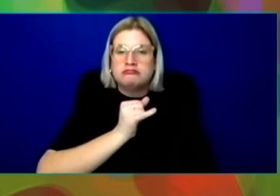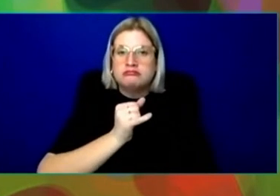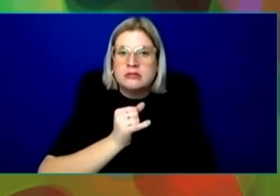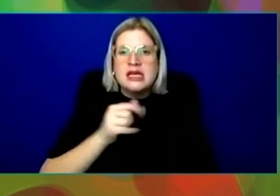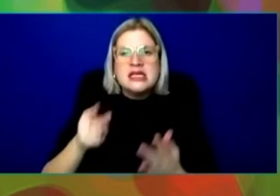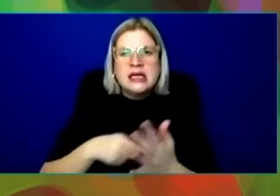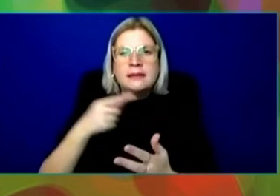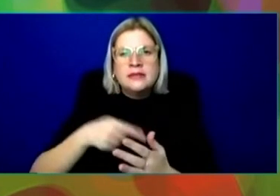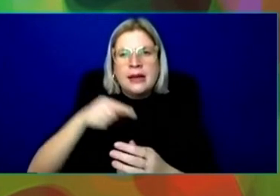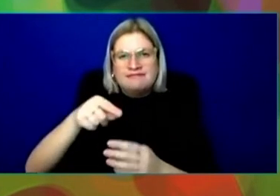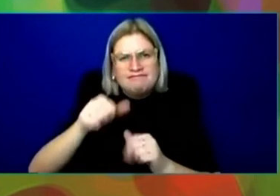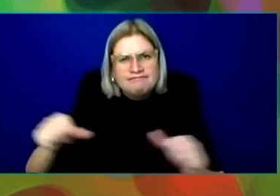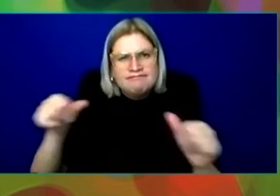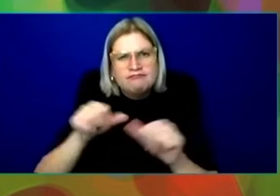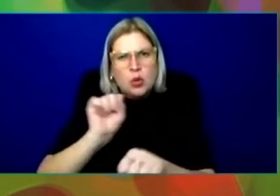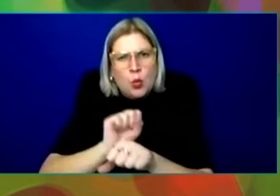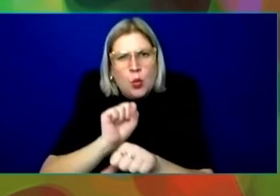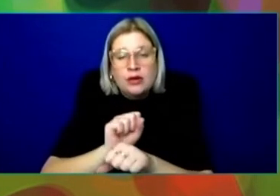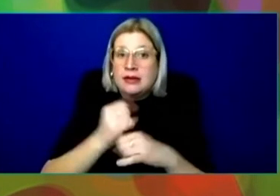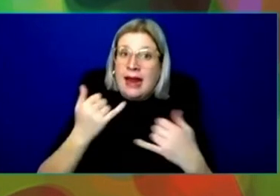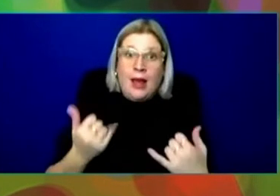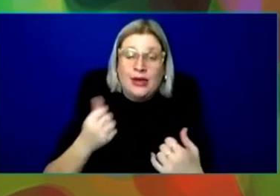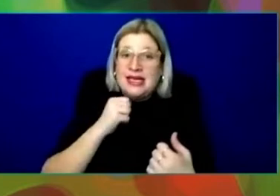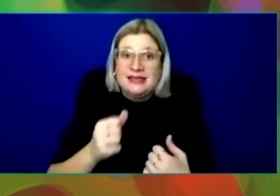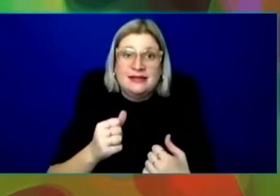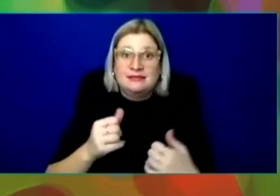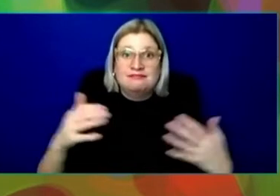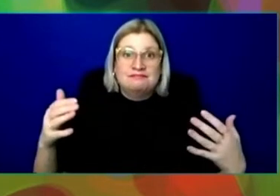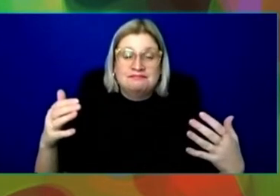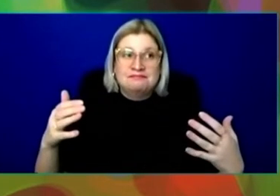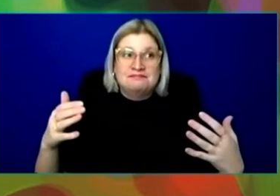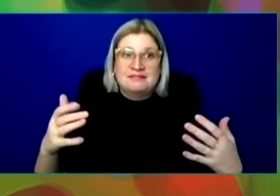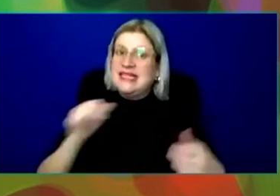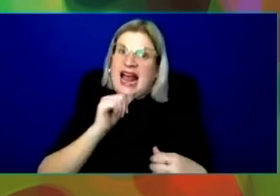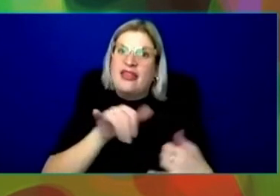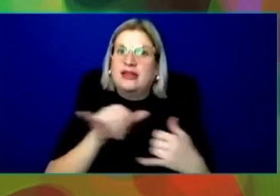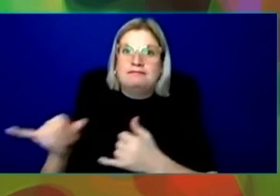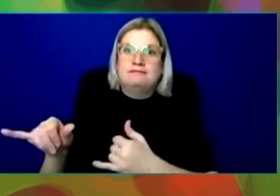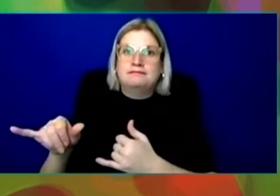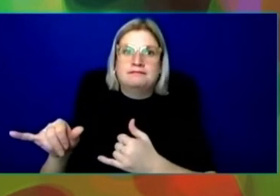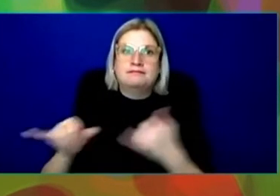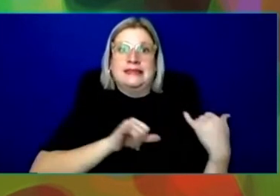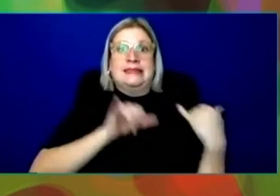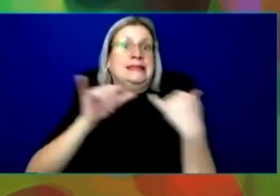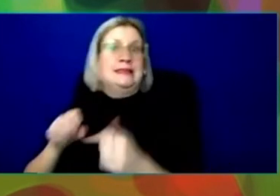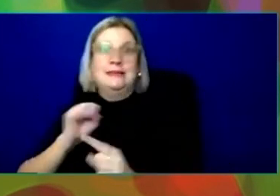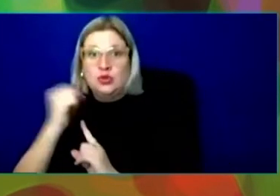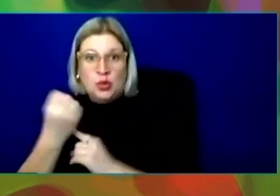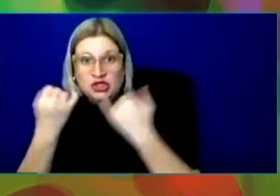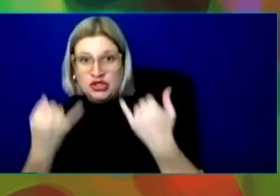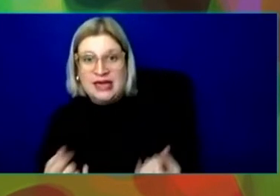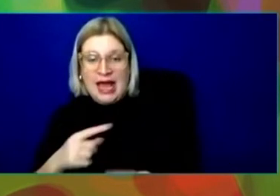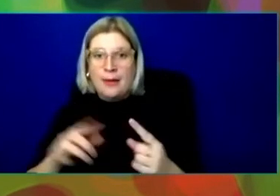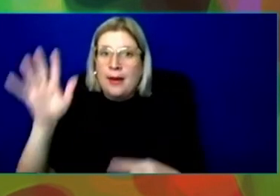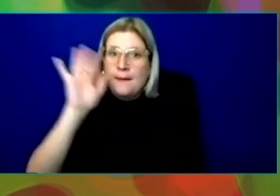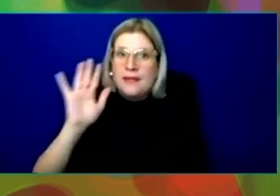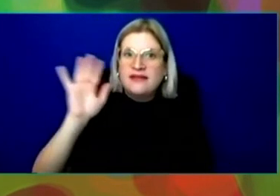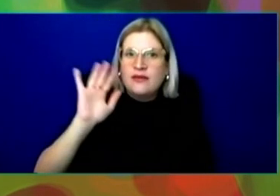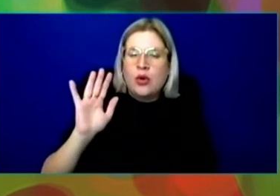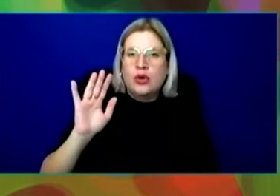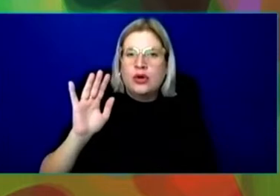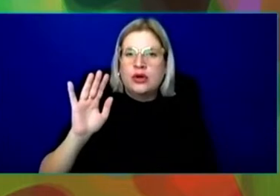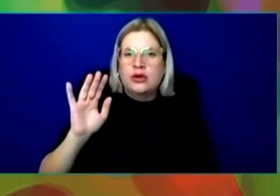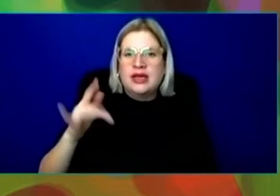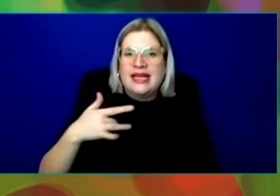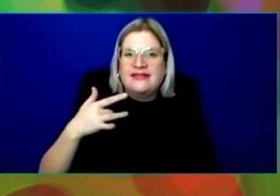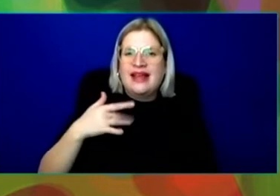working in the space, and it's no longer the case now, but at that point, you could easily feel alone. That's, okay,